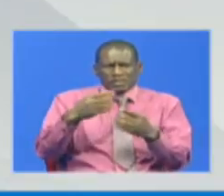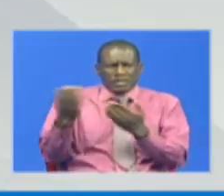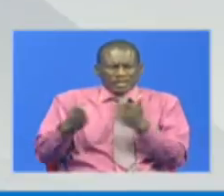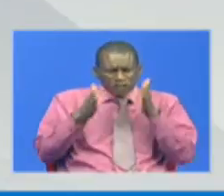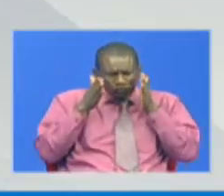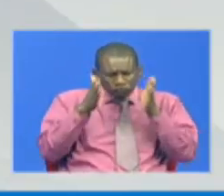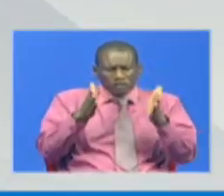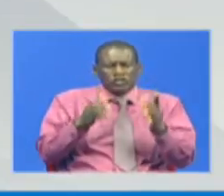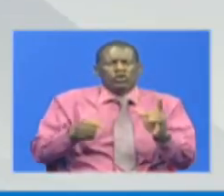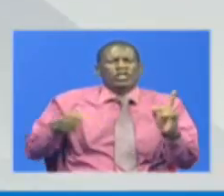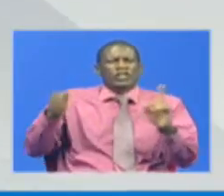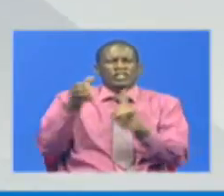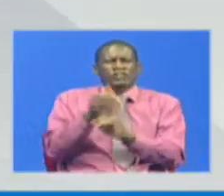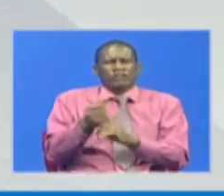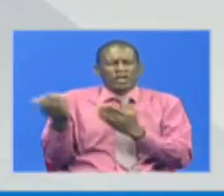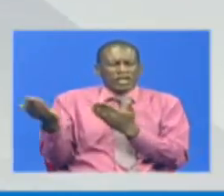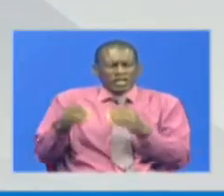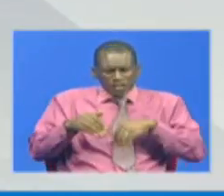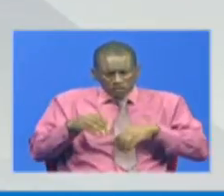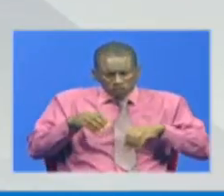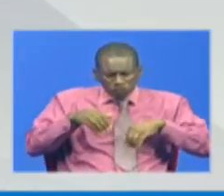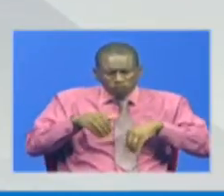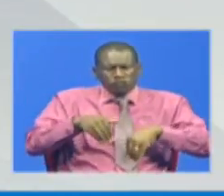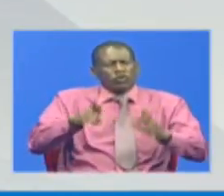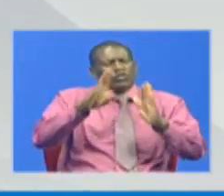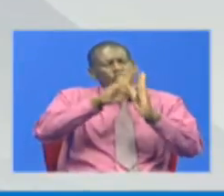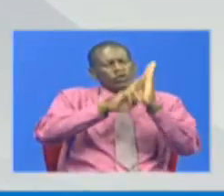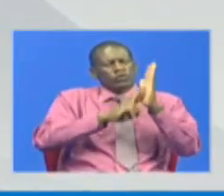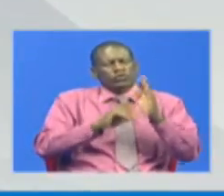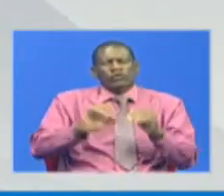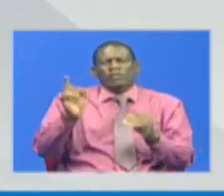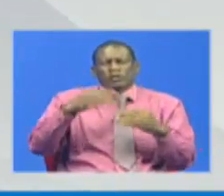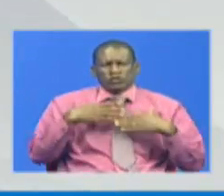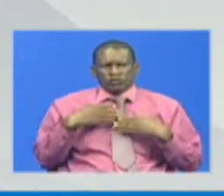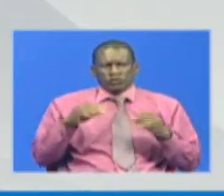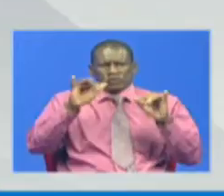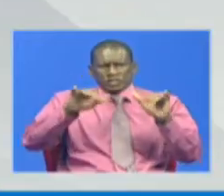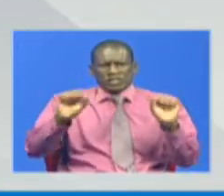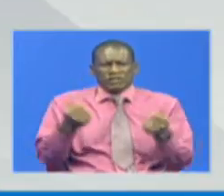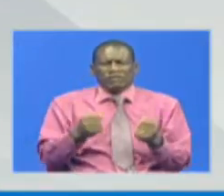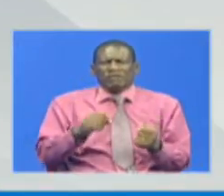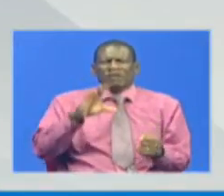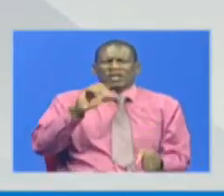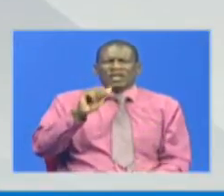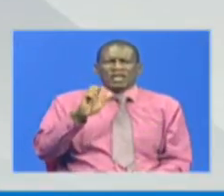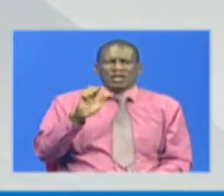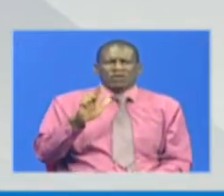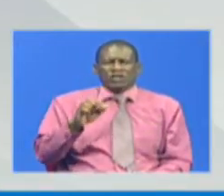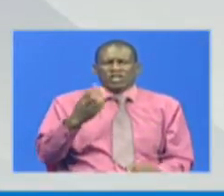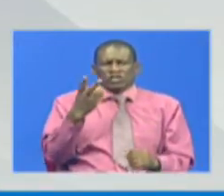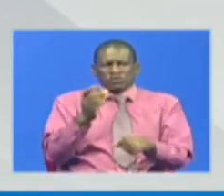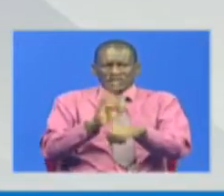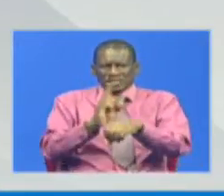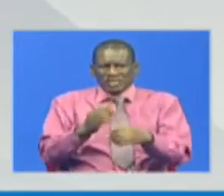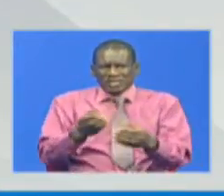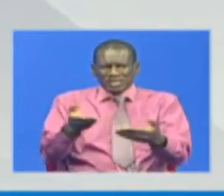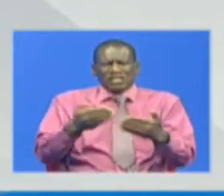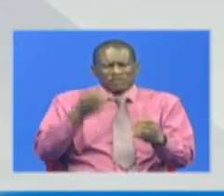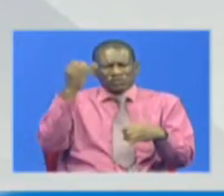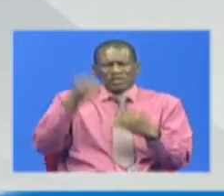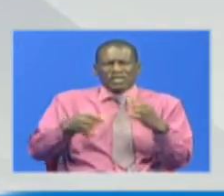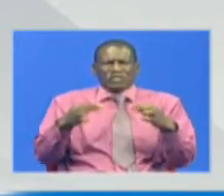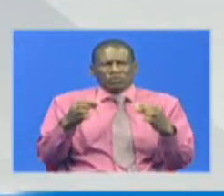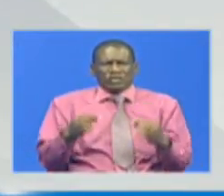us adhere to the rules and guidelines of the Ministry of Health so that we stay safe. Thank you very much. Caroline, in 20 seconds, kindly give us your closing remarks.